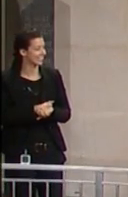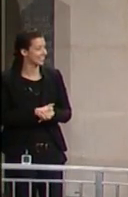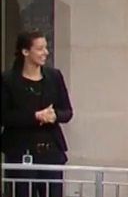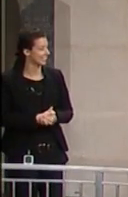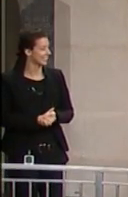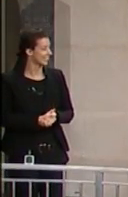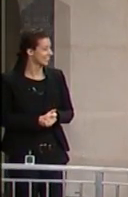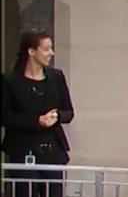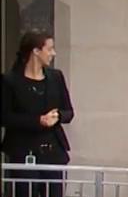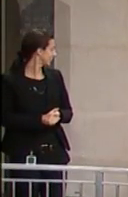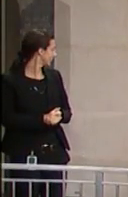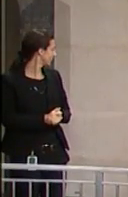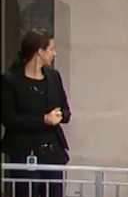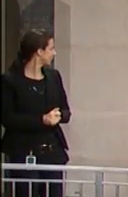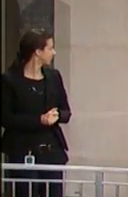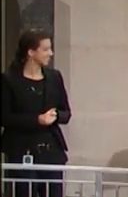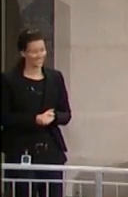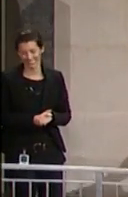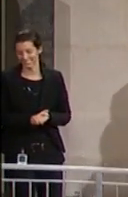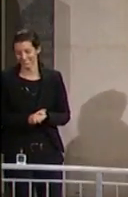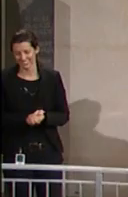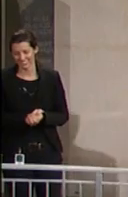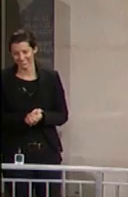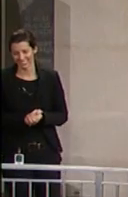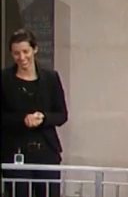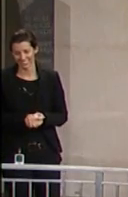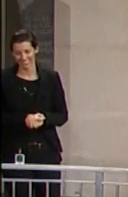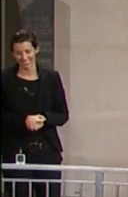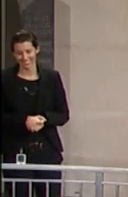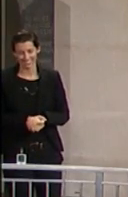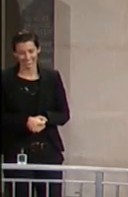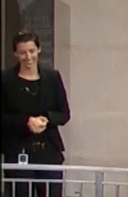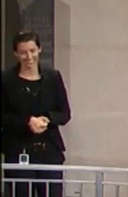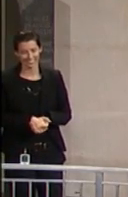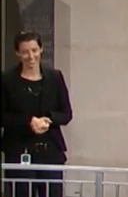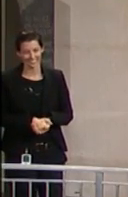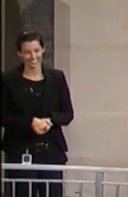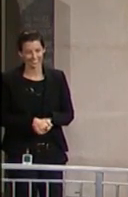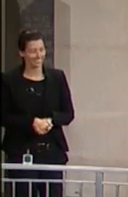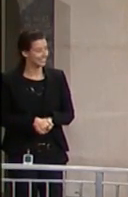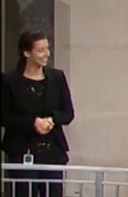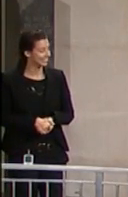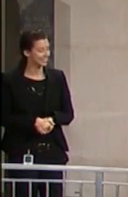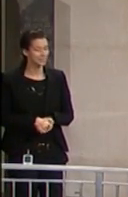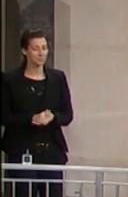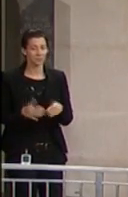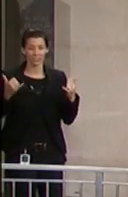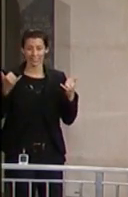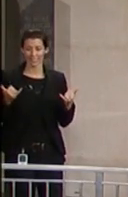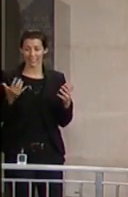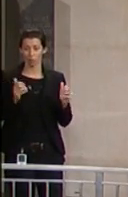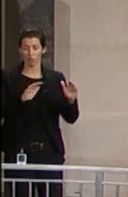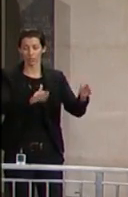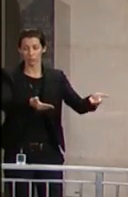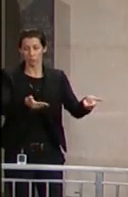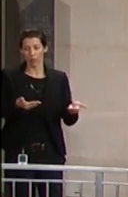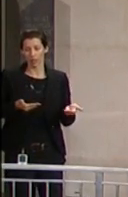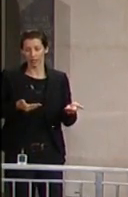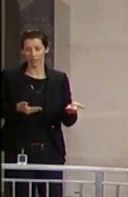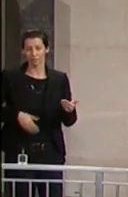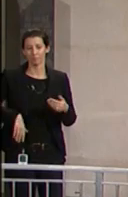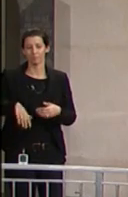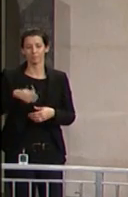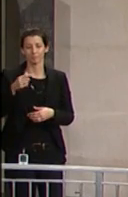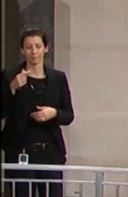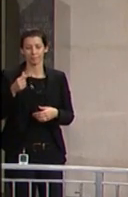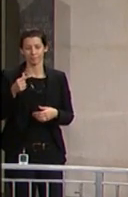Thank you. We now welcome Grenette Trent,